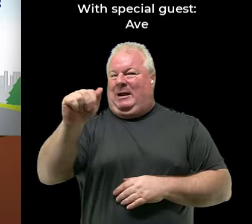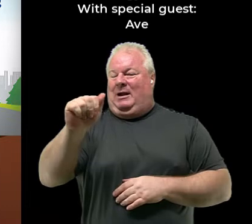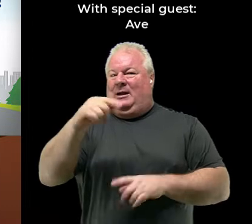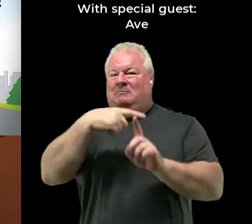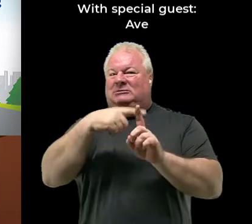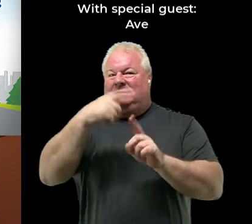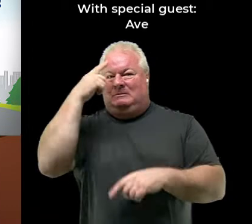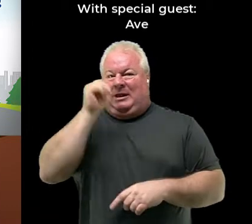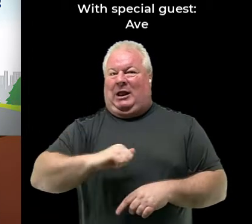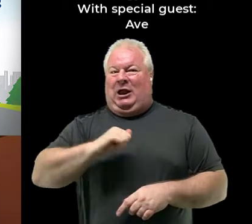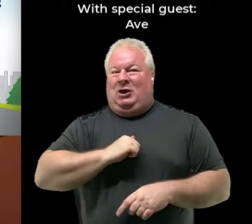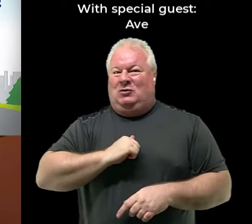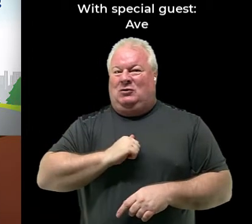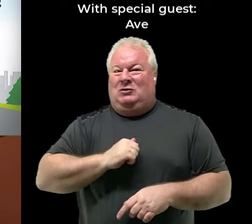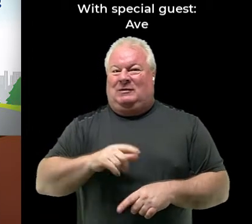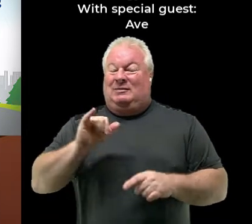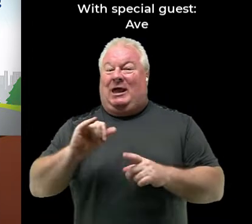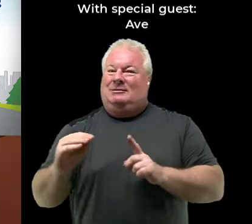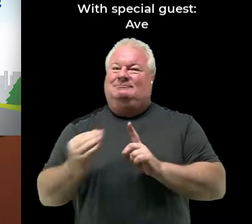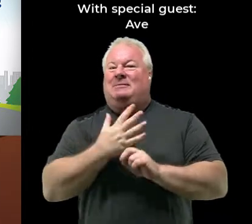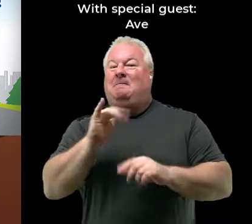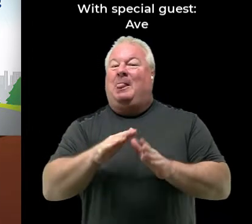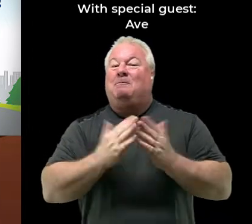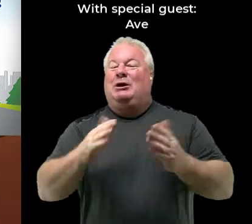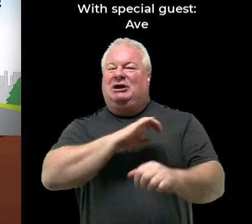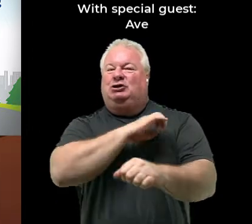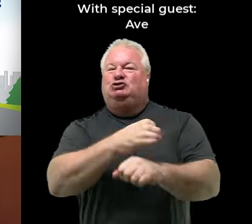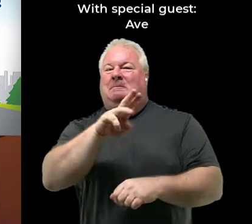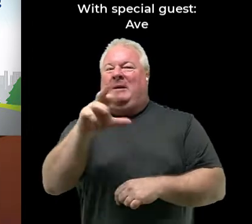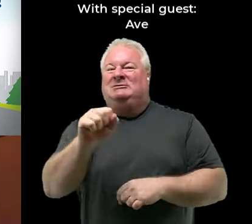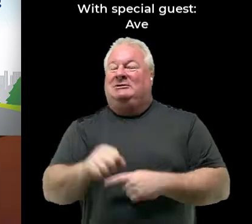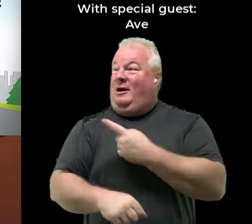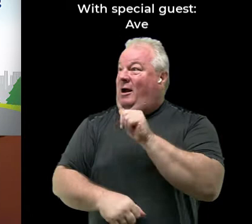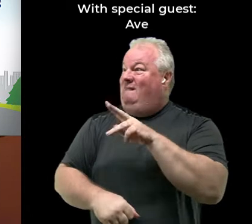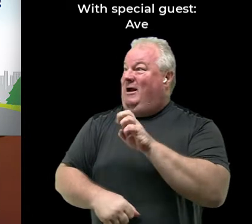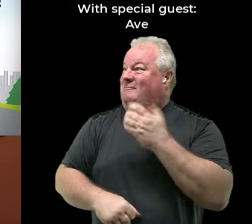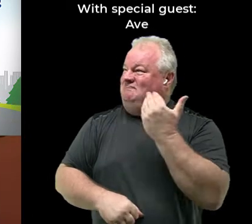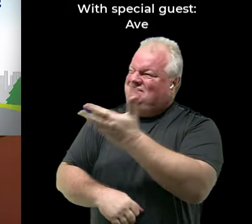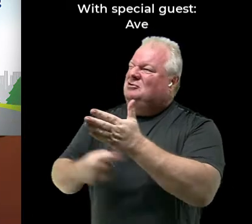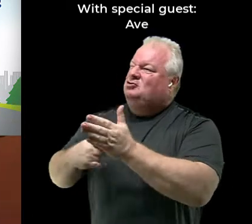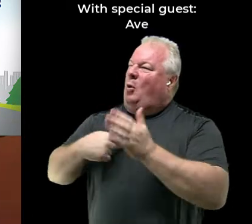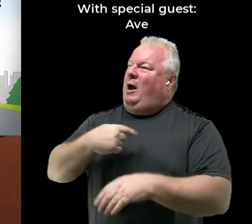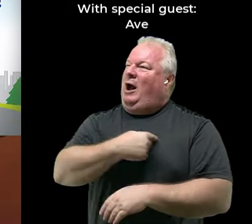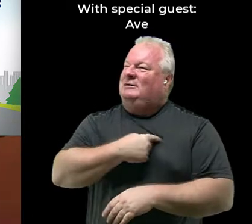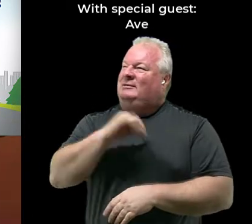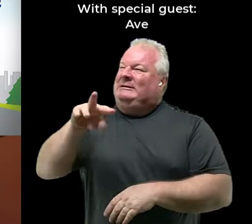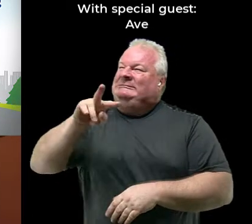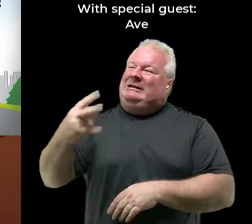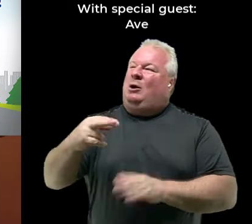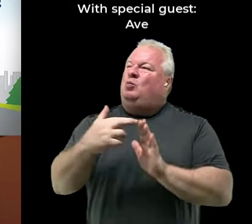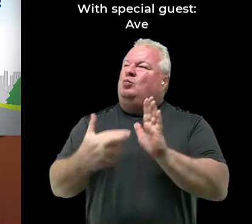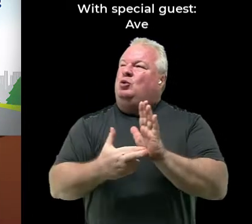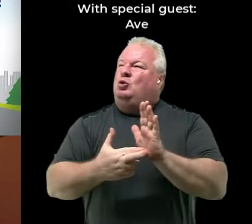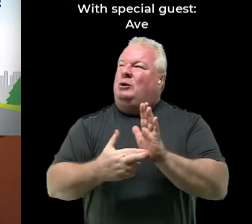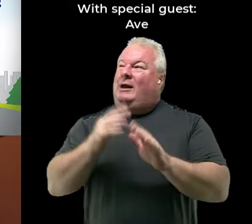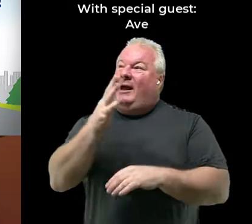PMA, Positive Mental Attitude, inspired by the book, The Energy Bus. Ave, please show us the